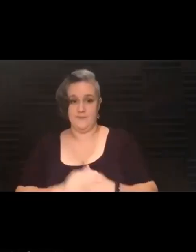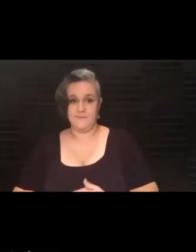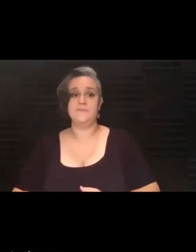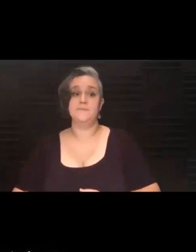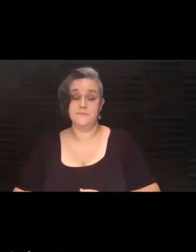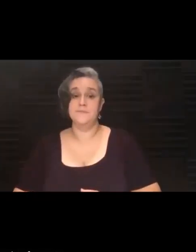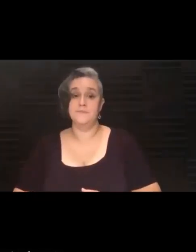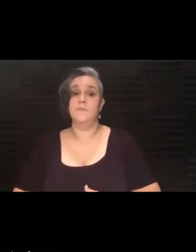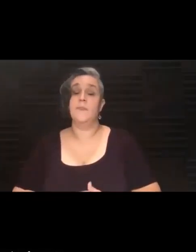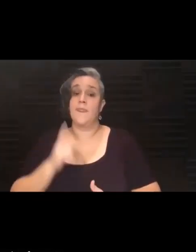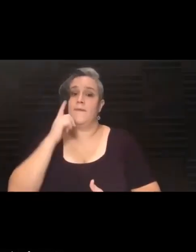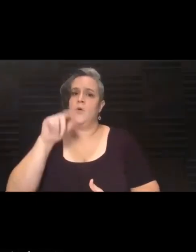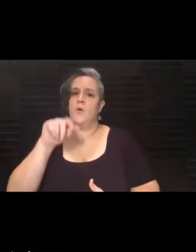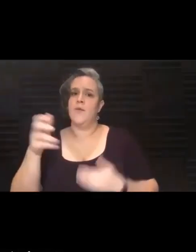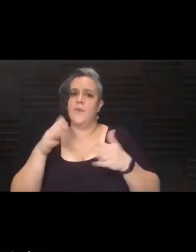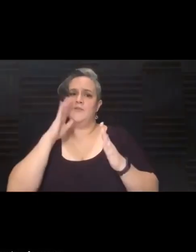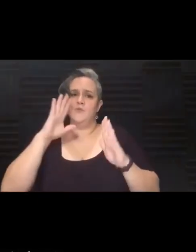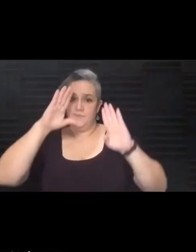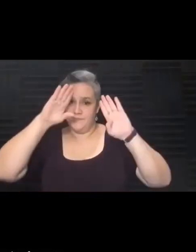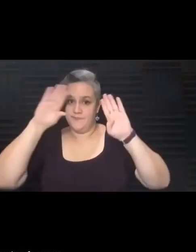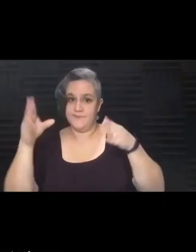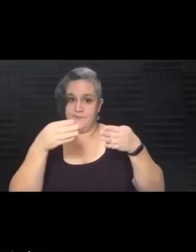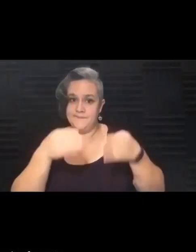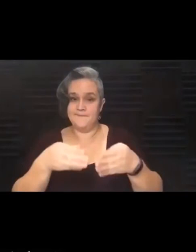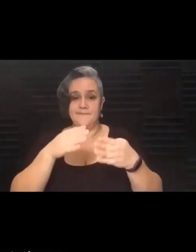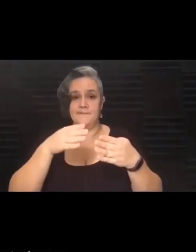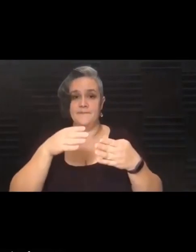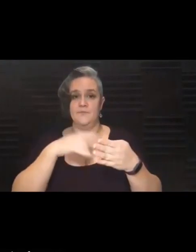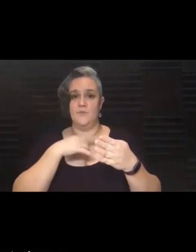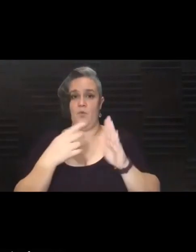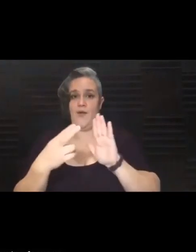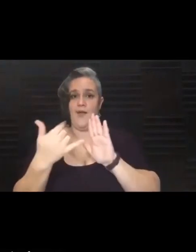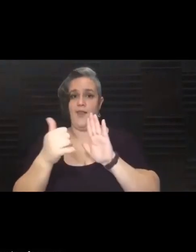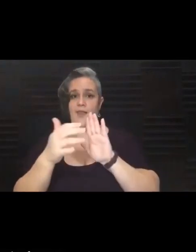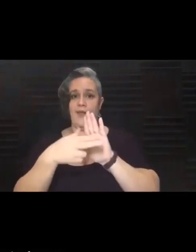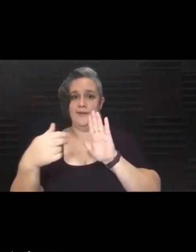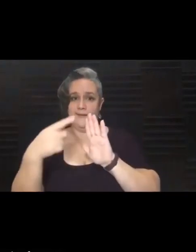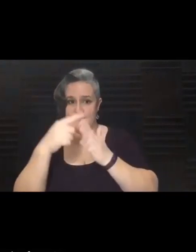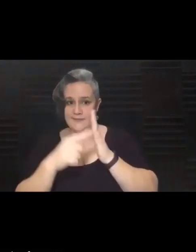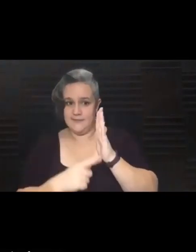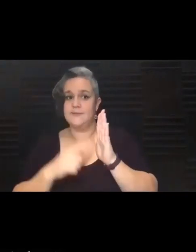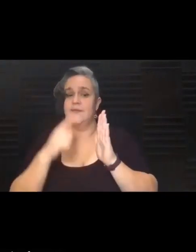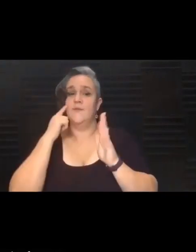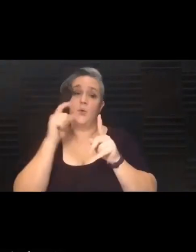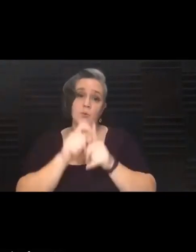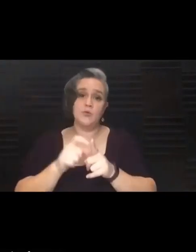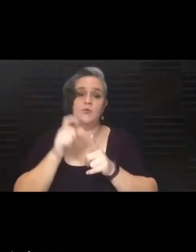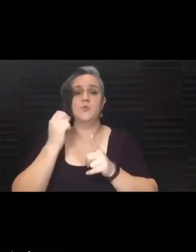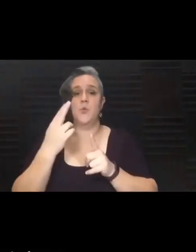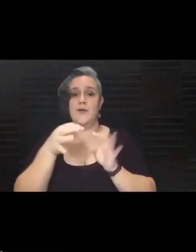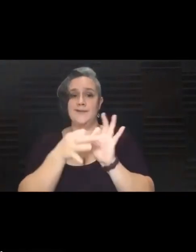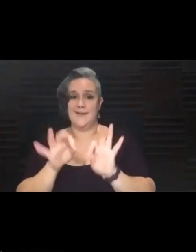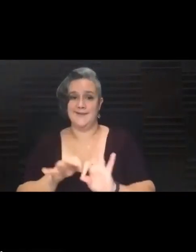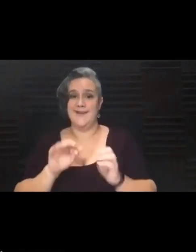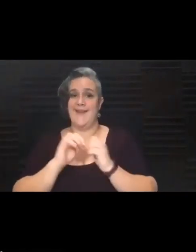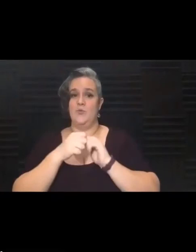As far as highlighting or drawing focus to words or a sentence, in order to